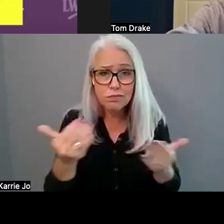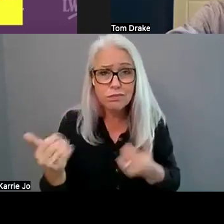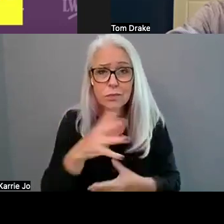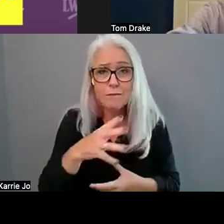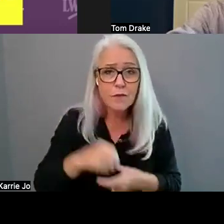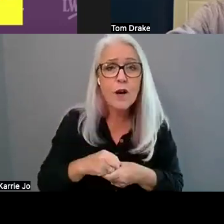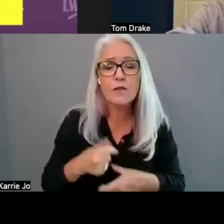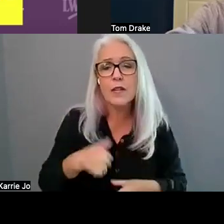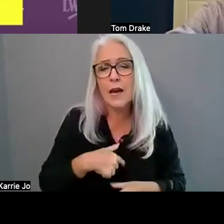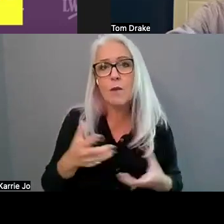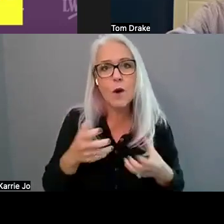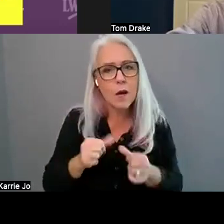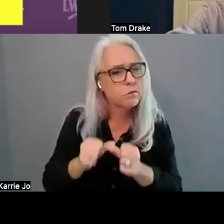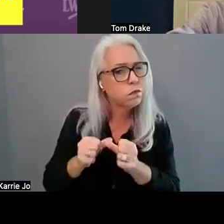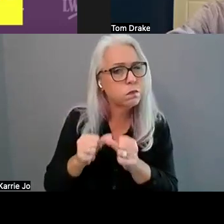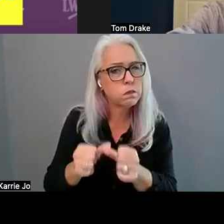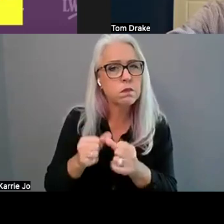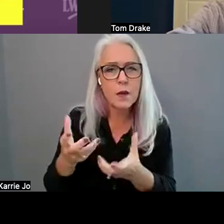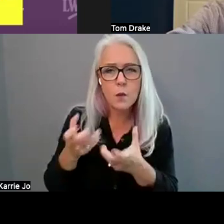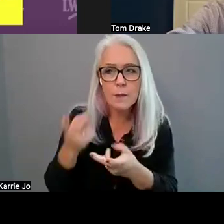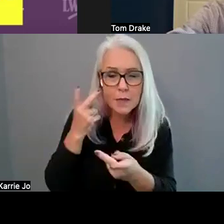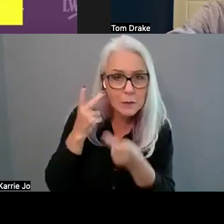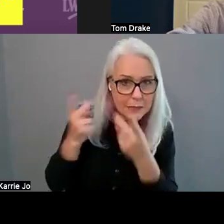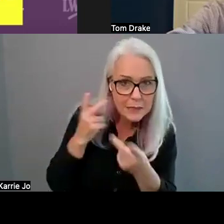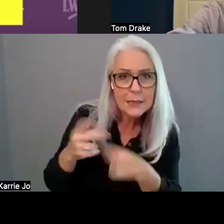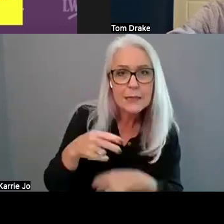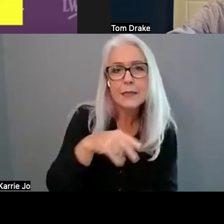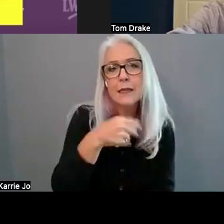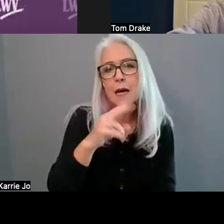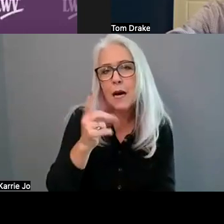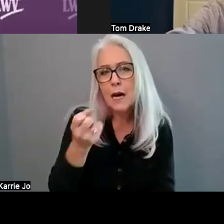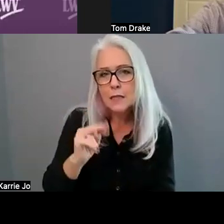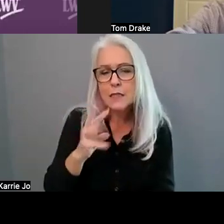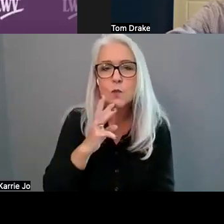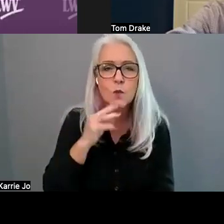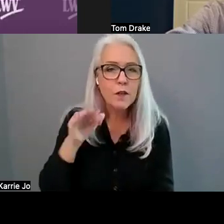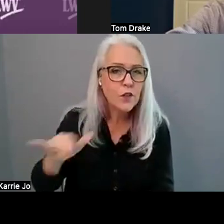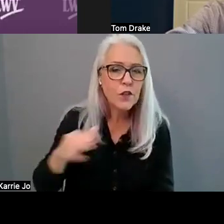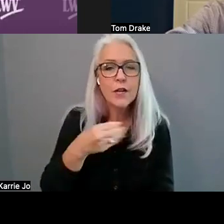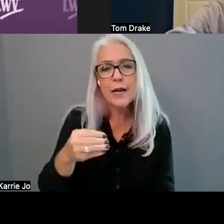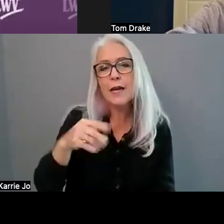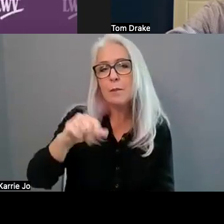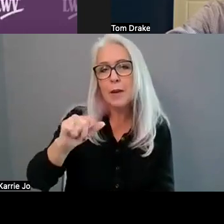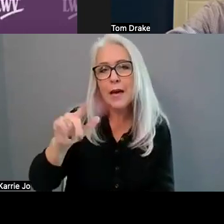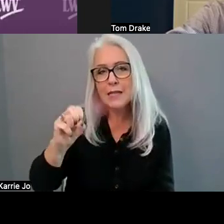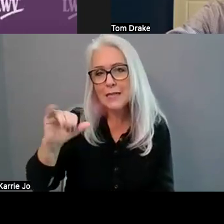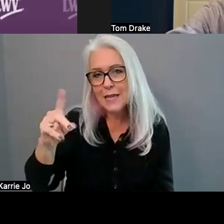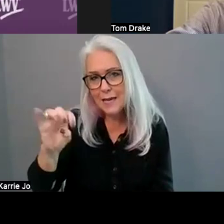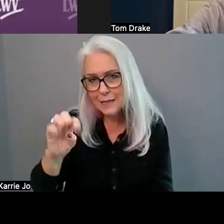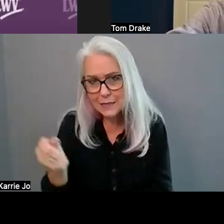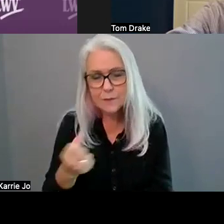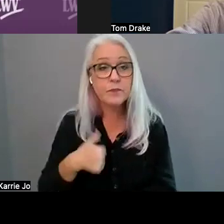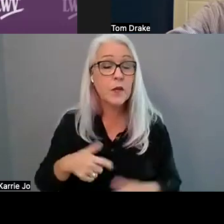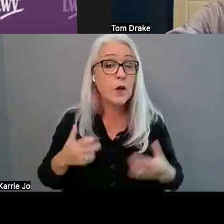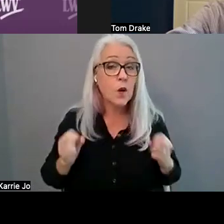to preserving the views of the Hudson River and the Palisades. Thank you. Gentlemen, we've reached our closing statements. Each